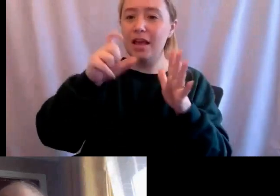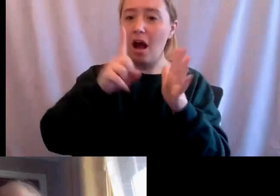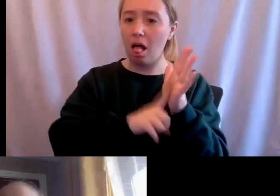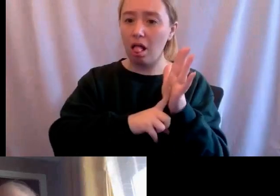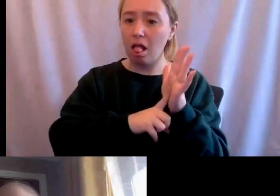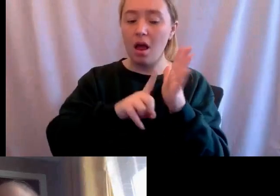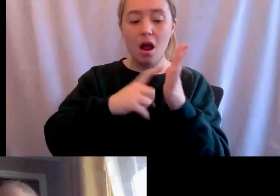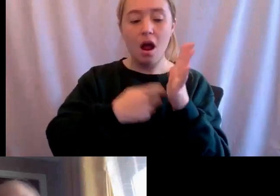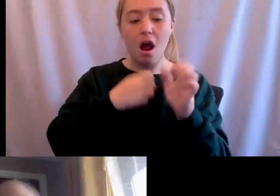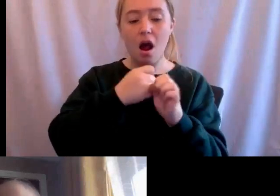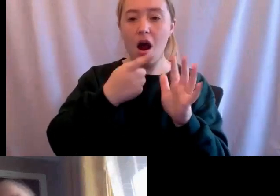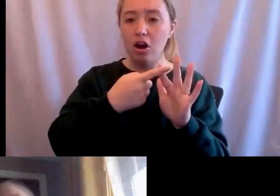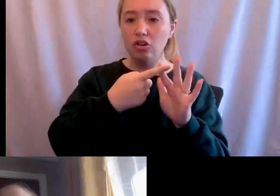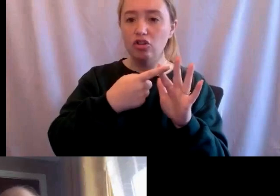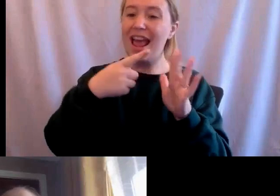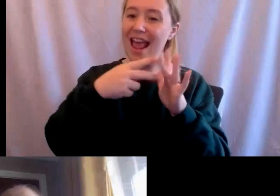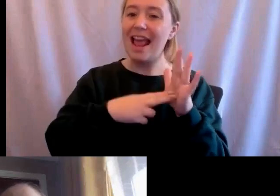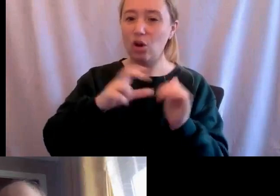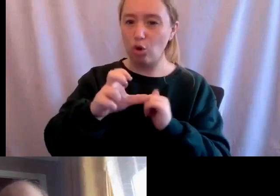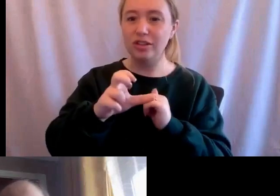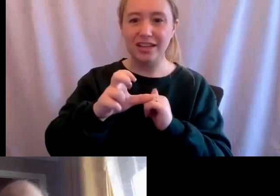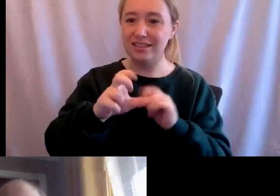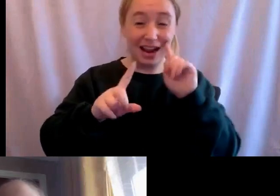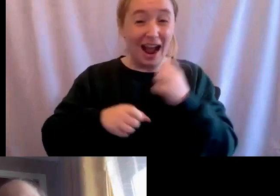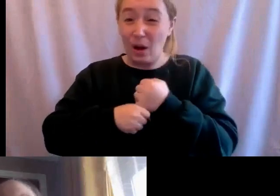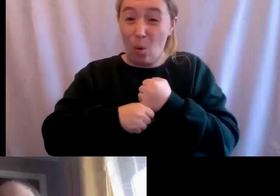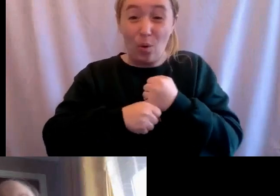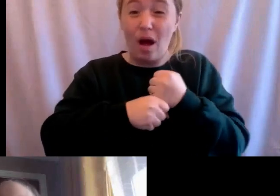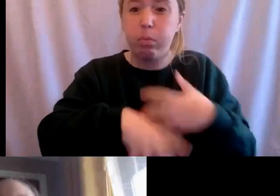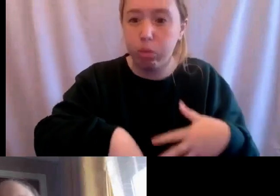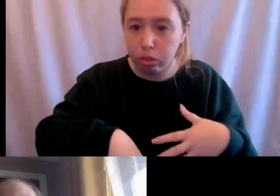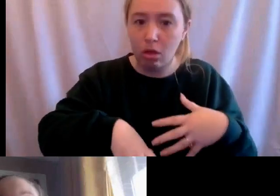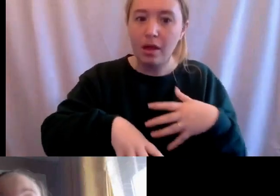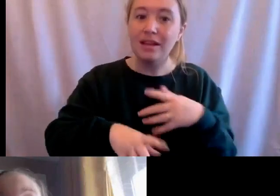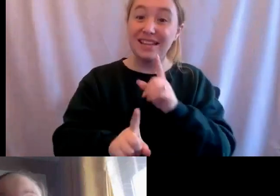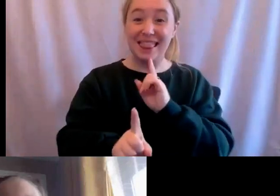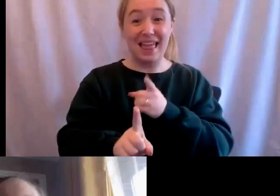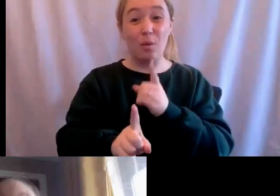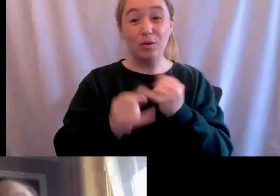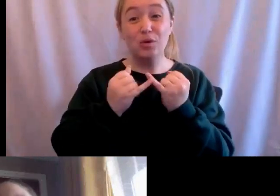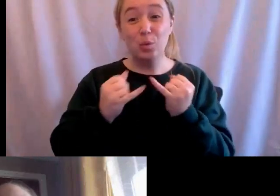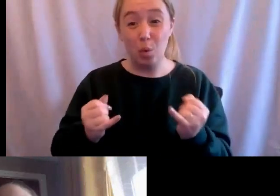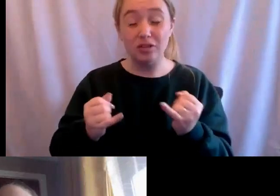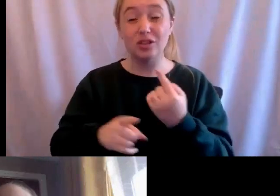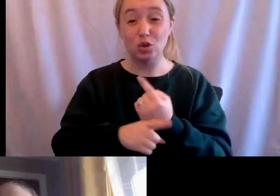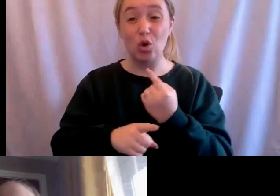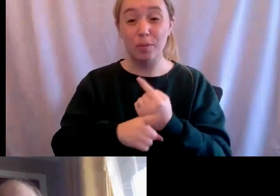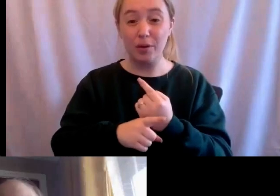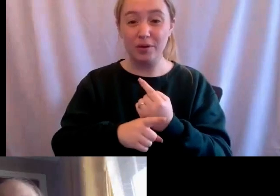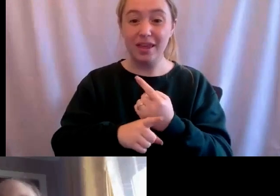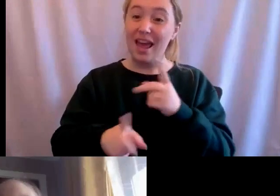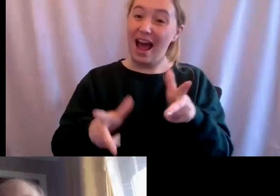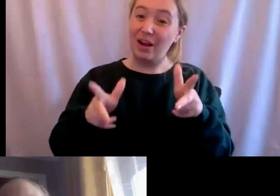that's absolutely, all of these are horrible, but lots of patients come in and they say that's the hardest symptom to talk about. I call it the final